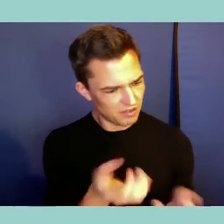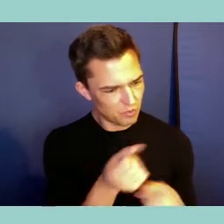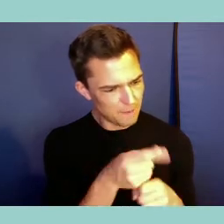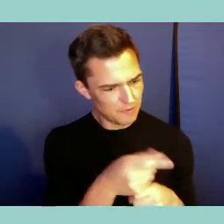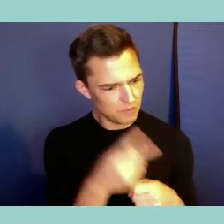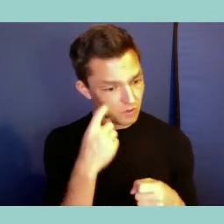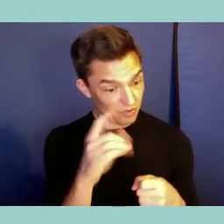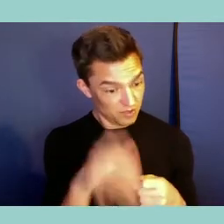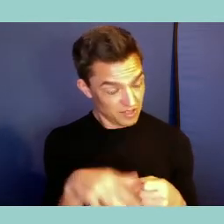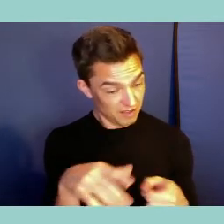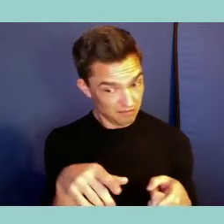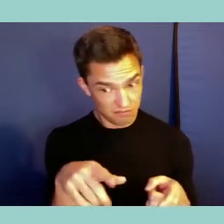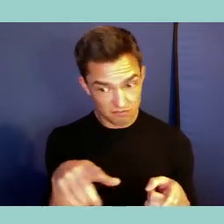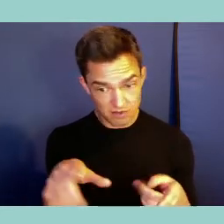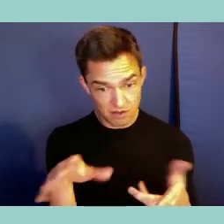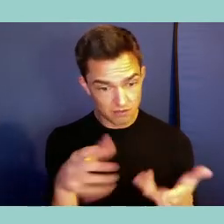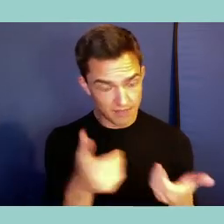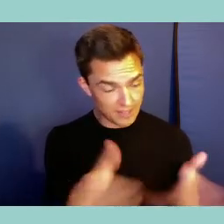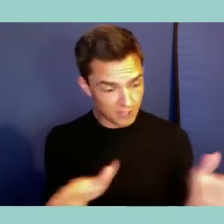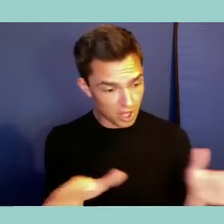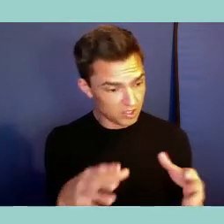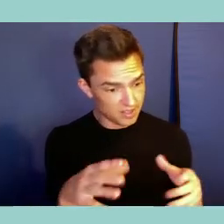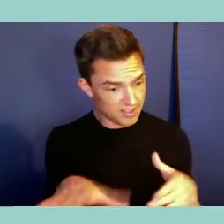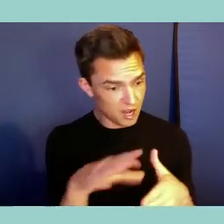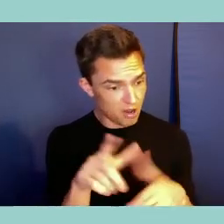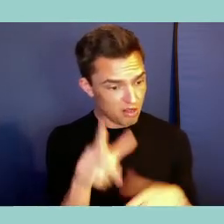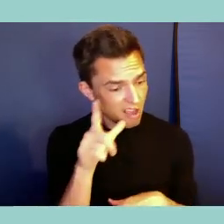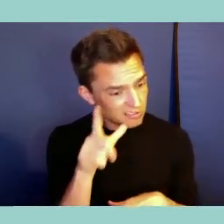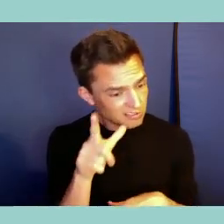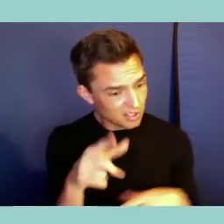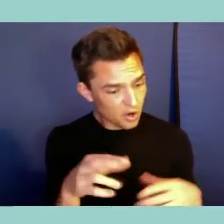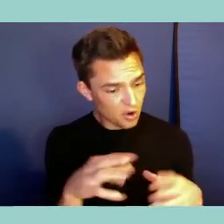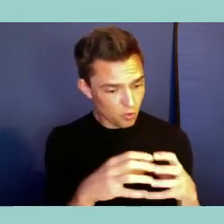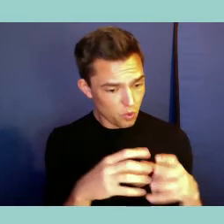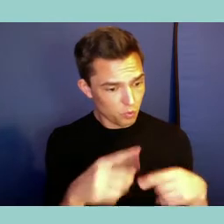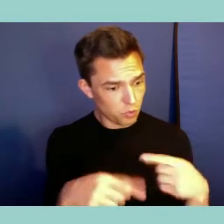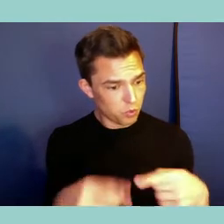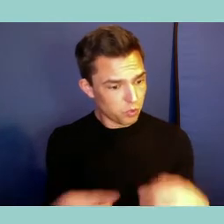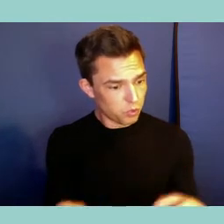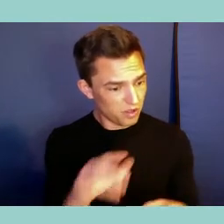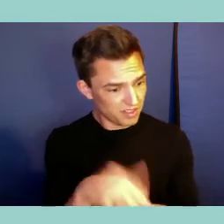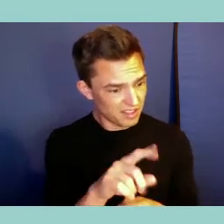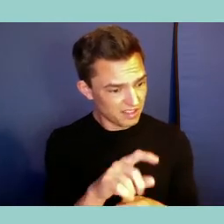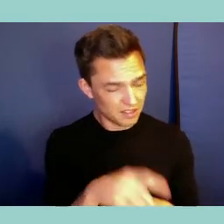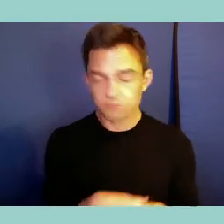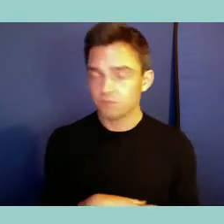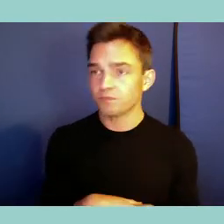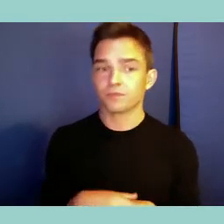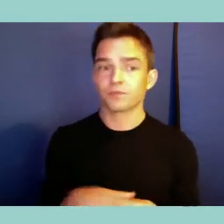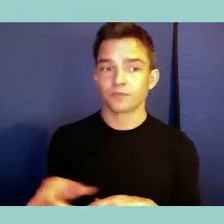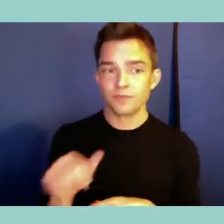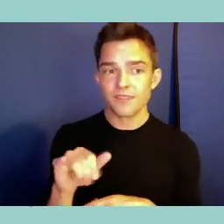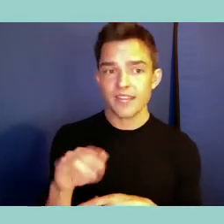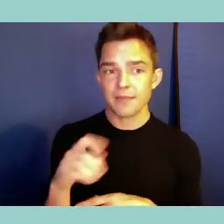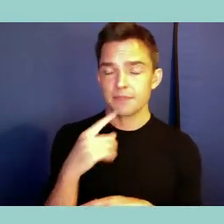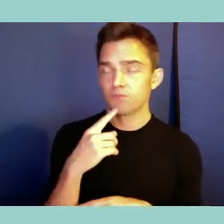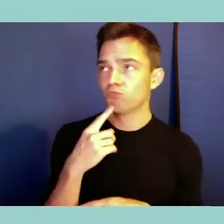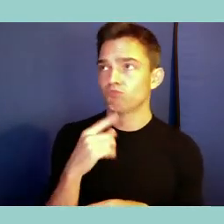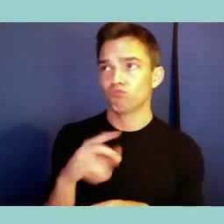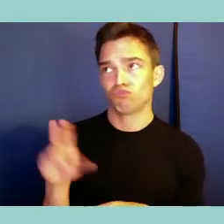cry? Was it that they lost their lunch, that their lunch rolled away? And Ames told